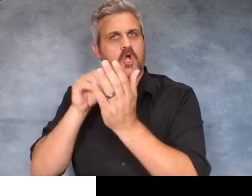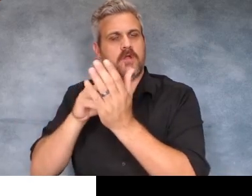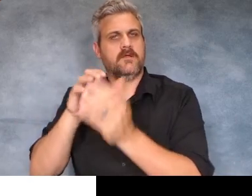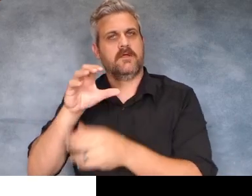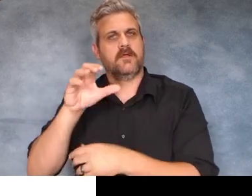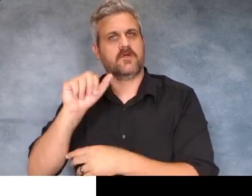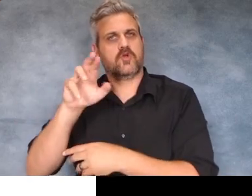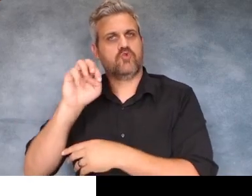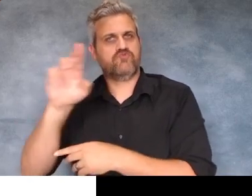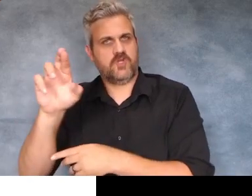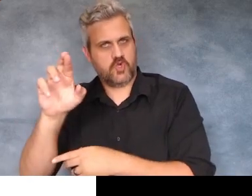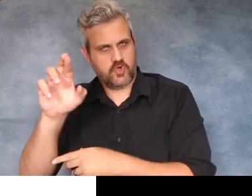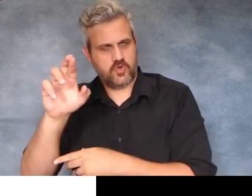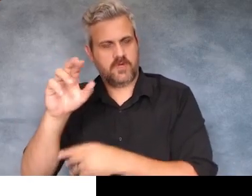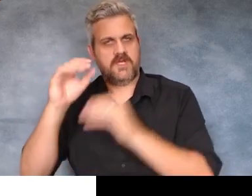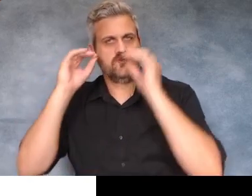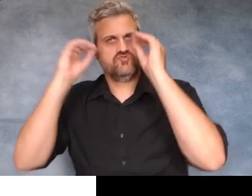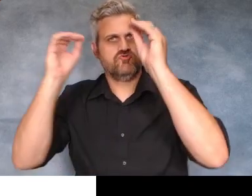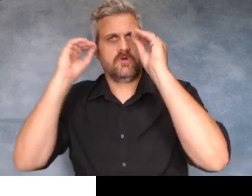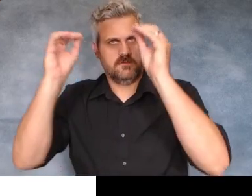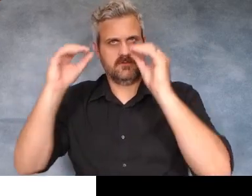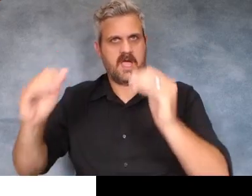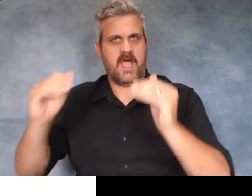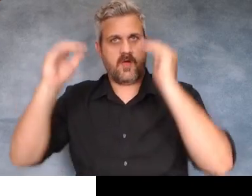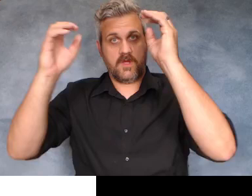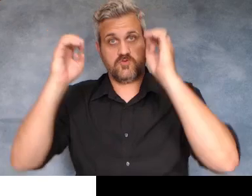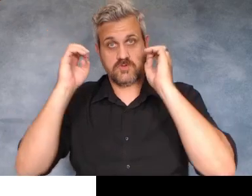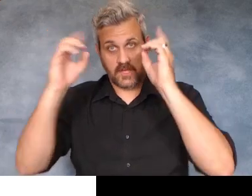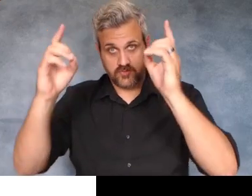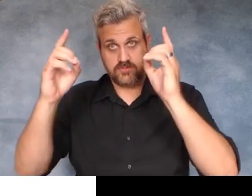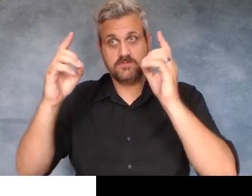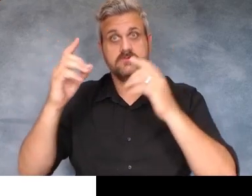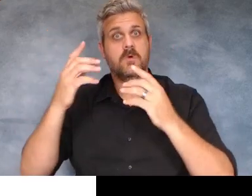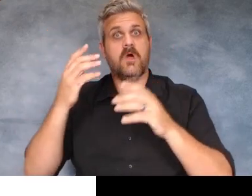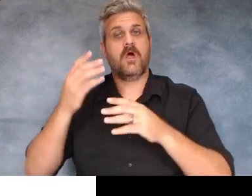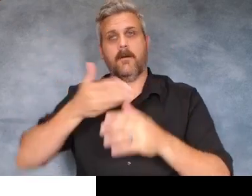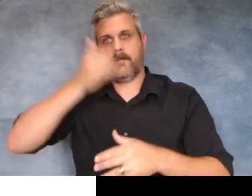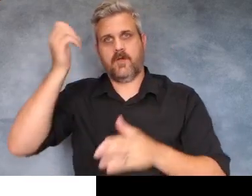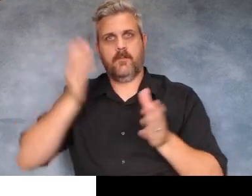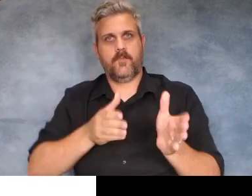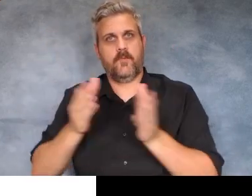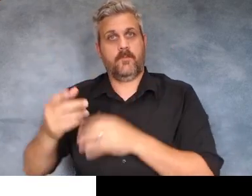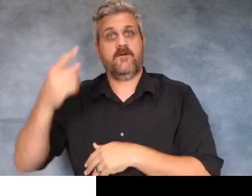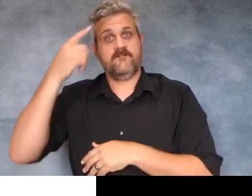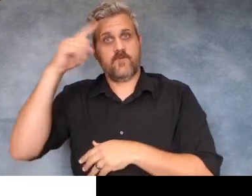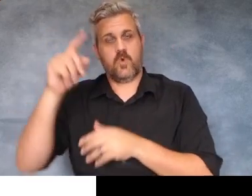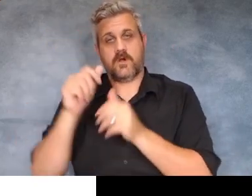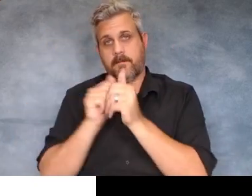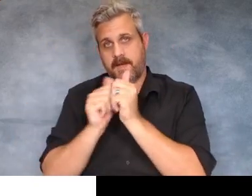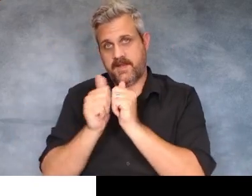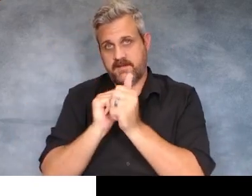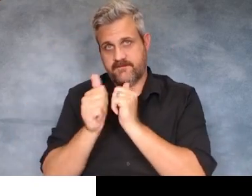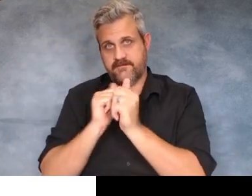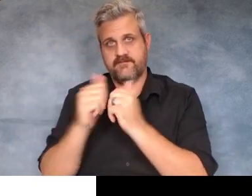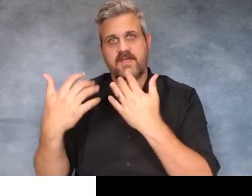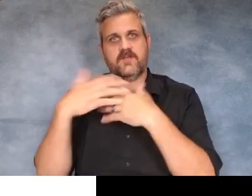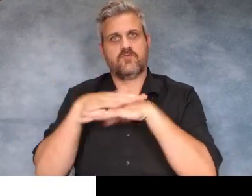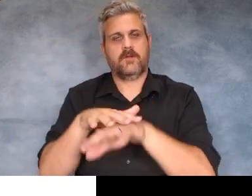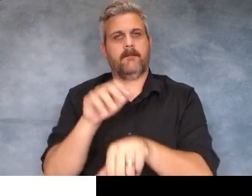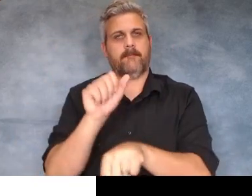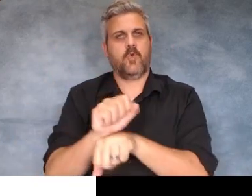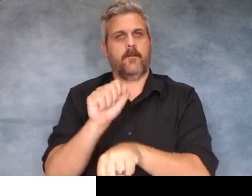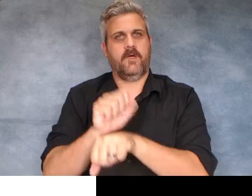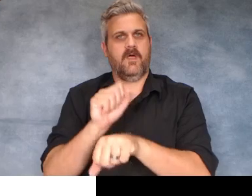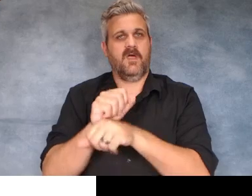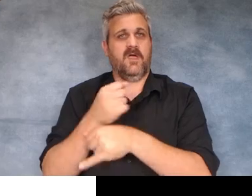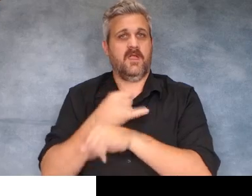technical instruction in higher education in order to better prepare for competitive, integrated employment and